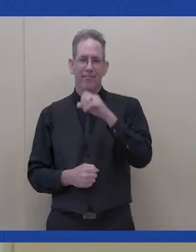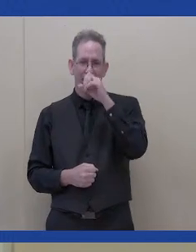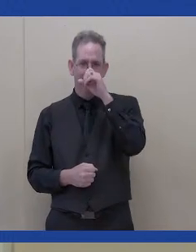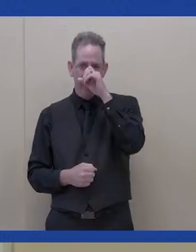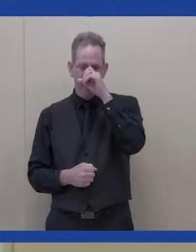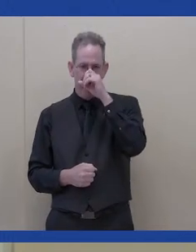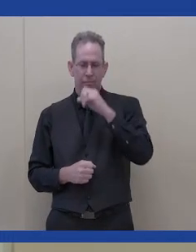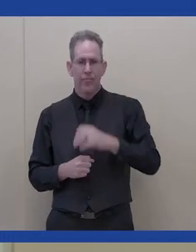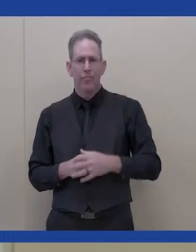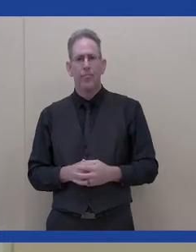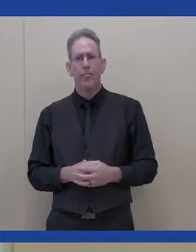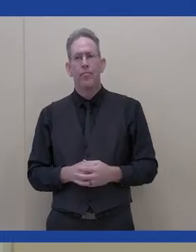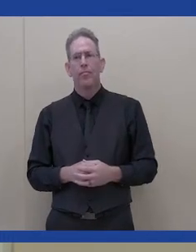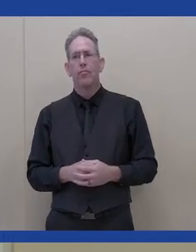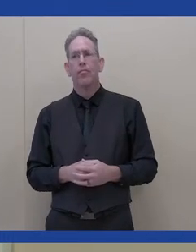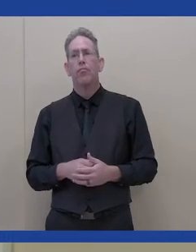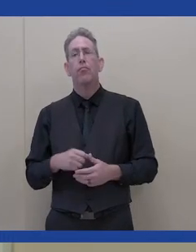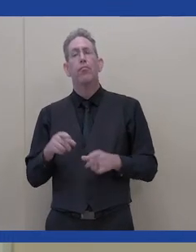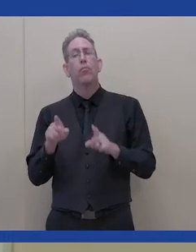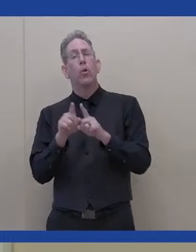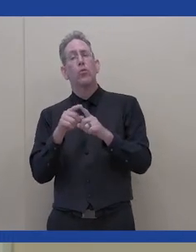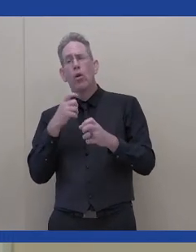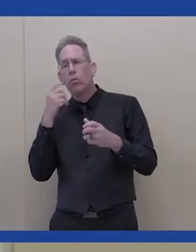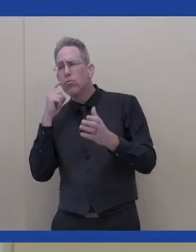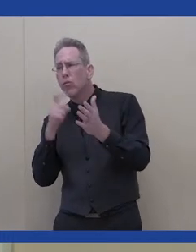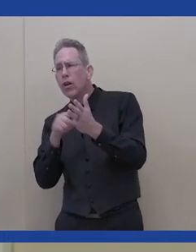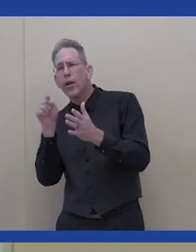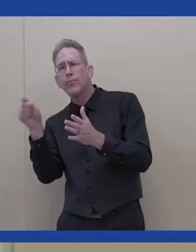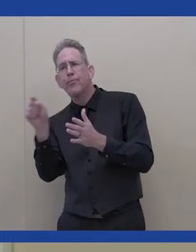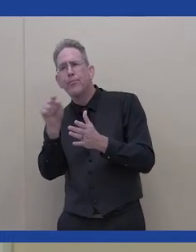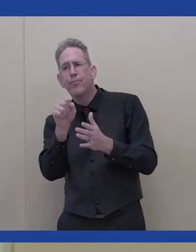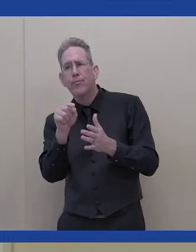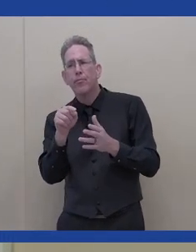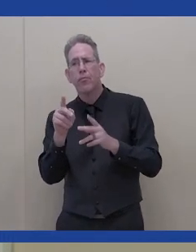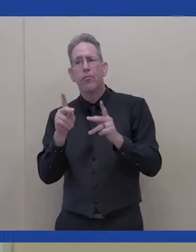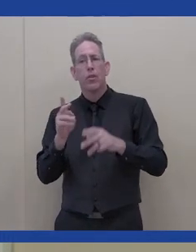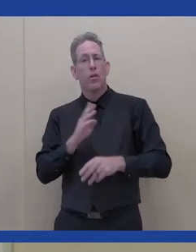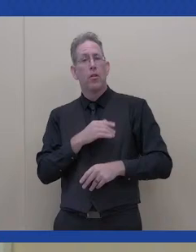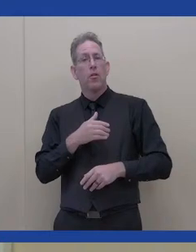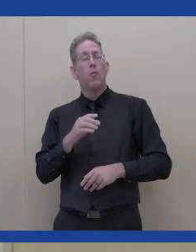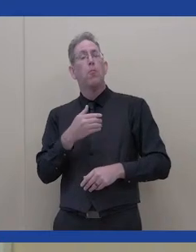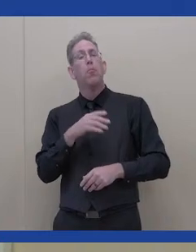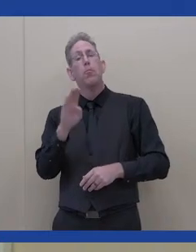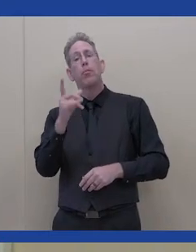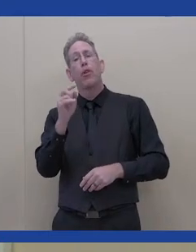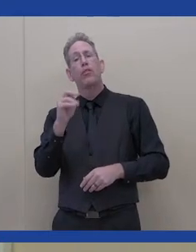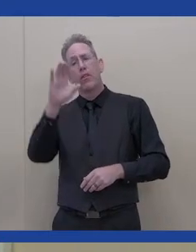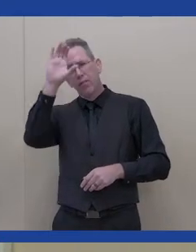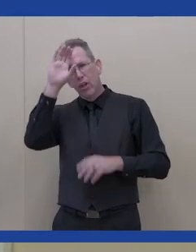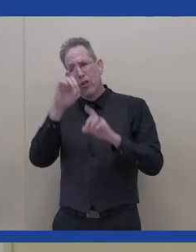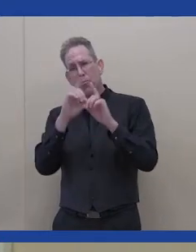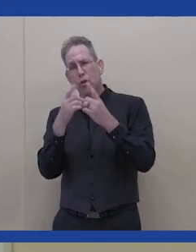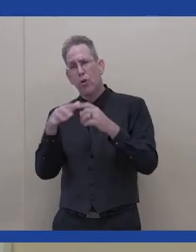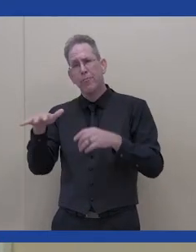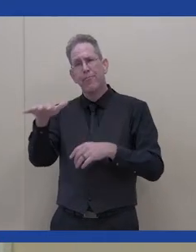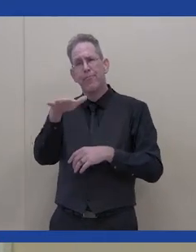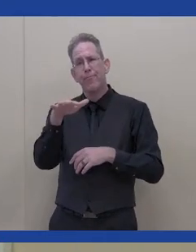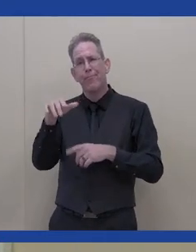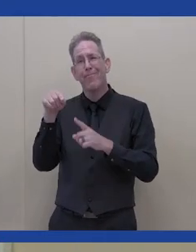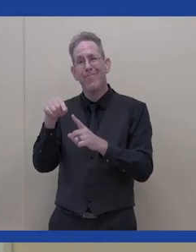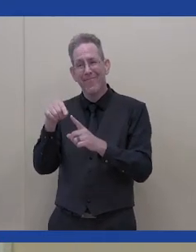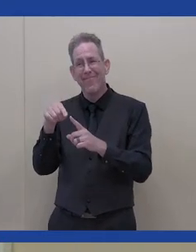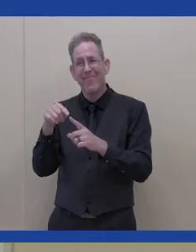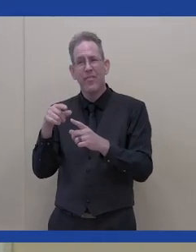I also want to thank and recognize the members of the Burlington Fire Department for their creative thinking and quick action with the fire chief,